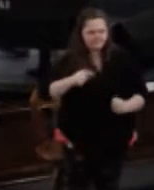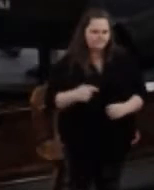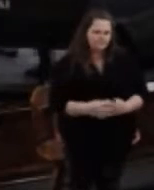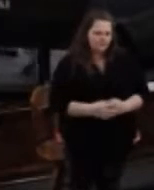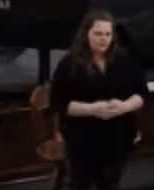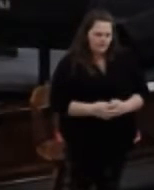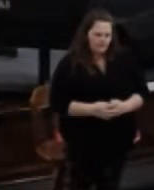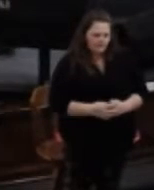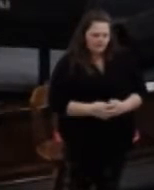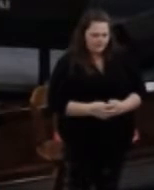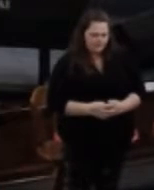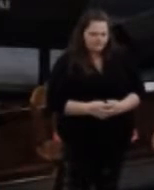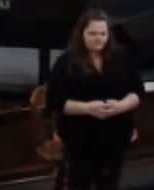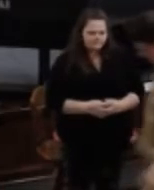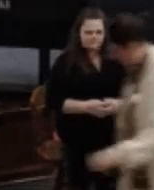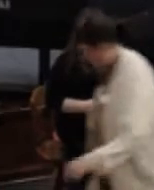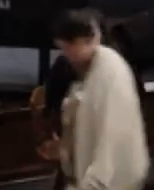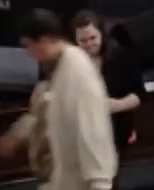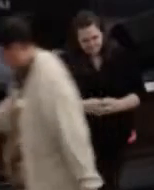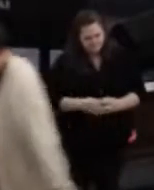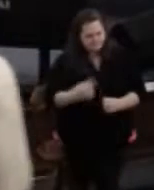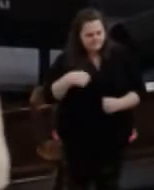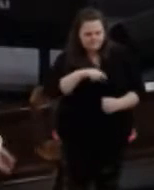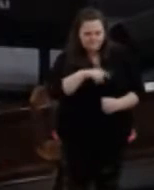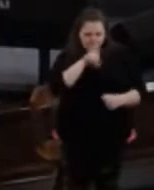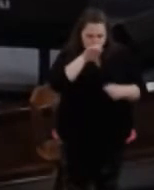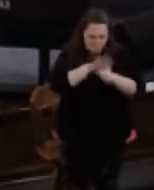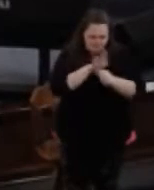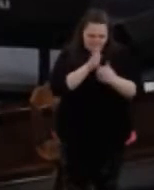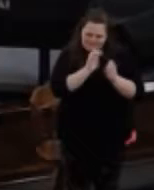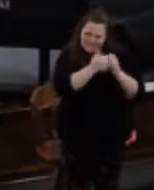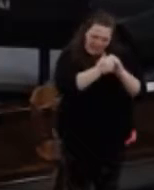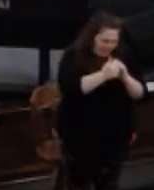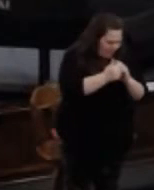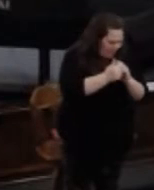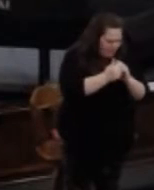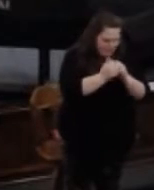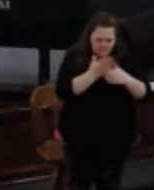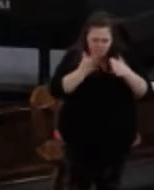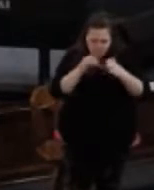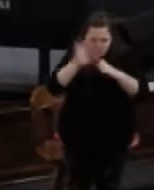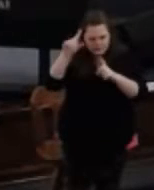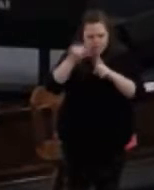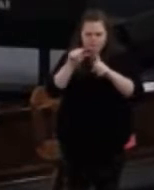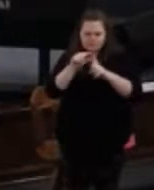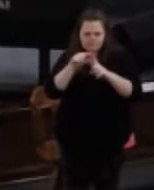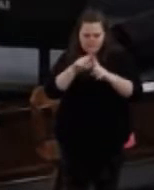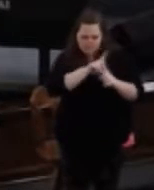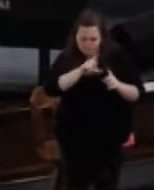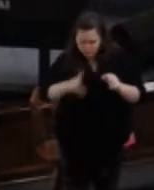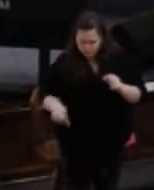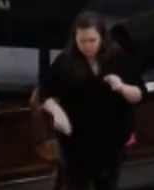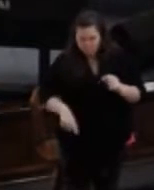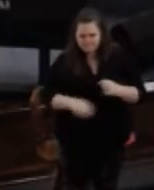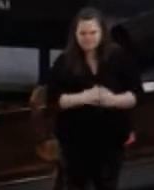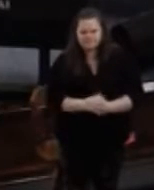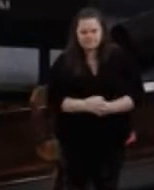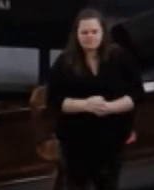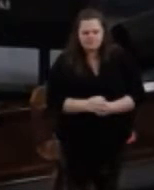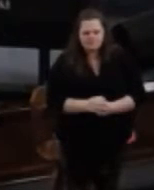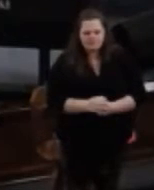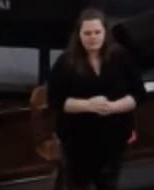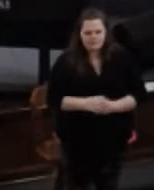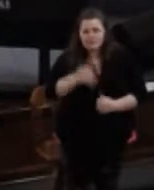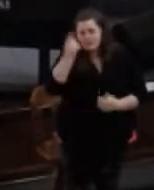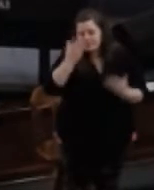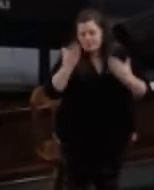have been confronted somehow, somewhere with your word. Lord, you may be